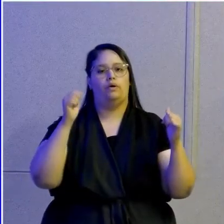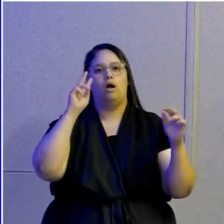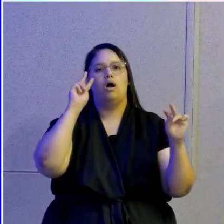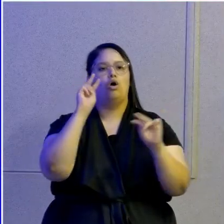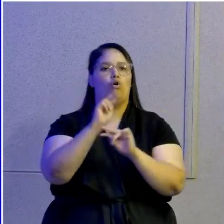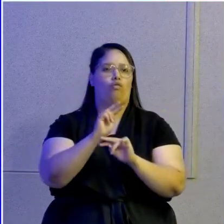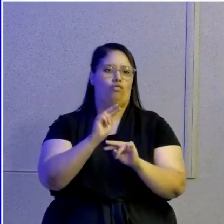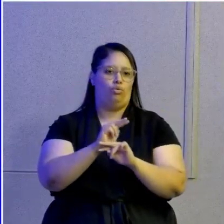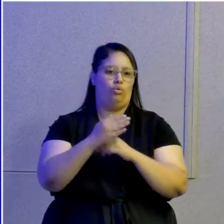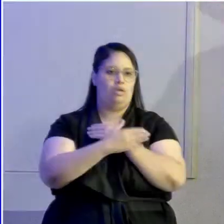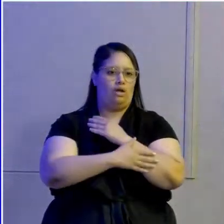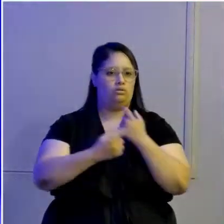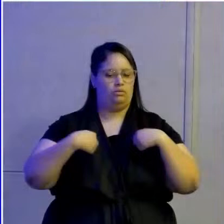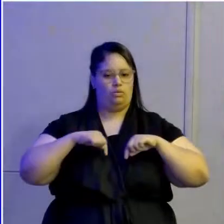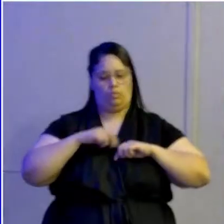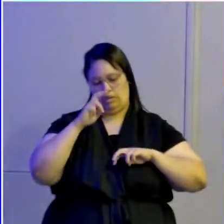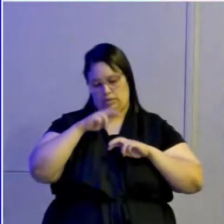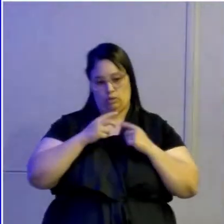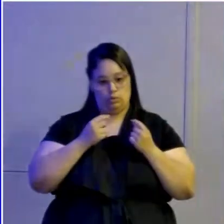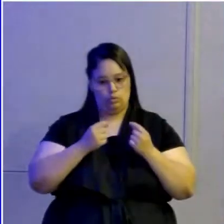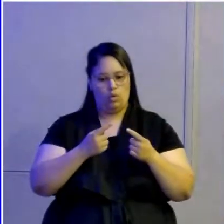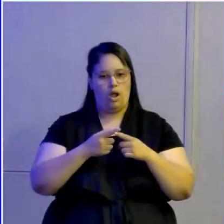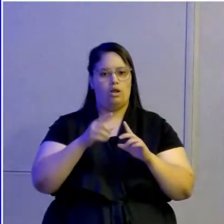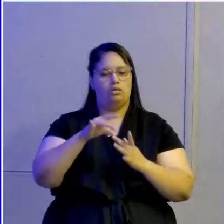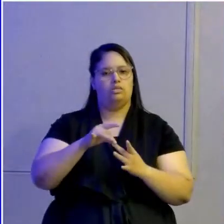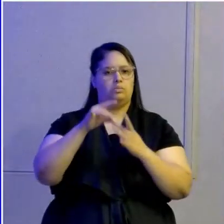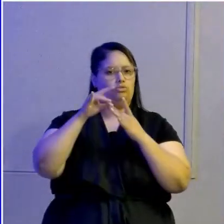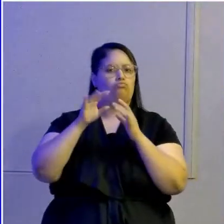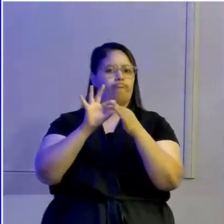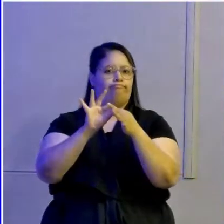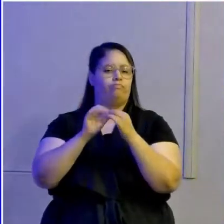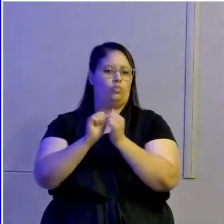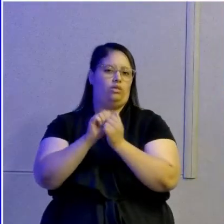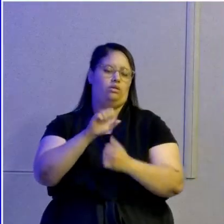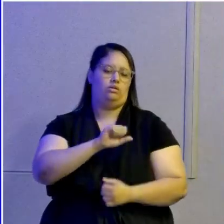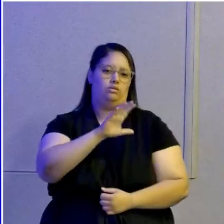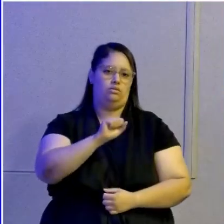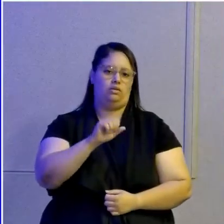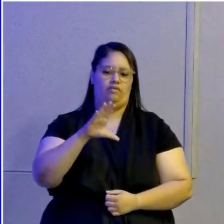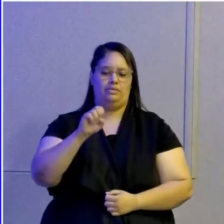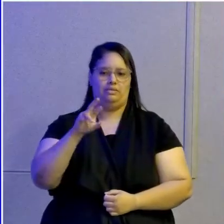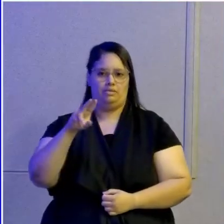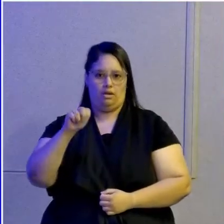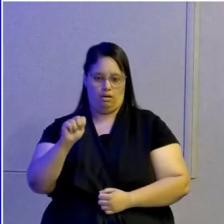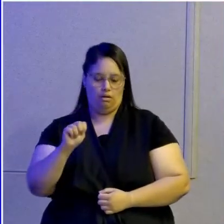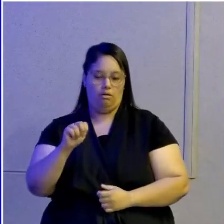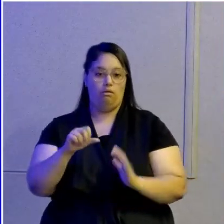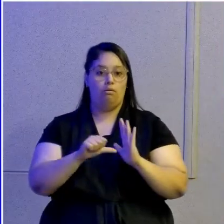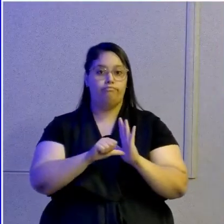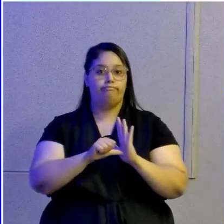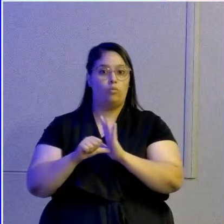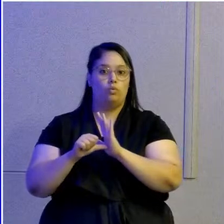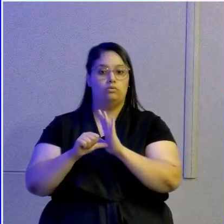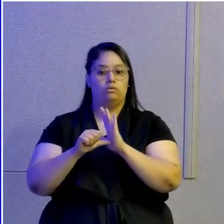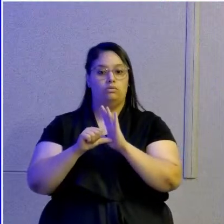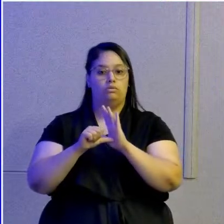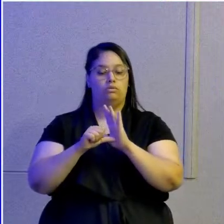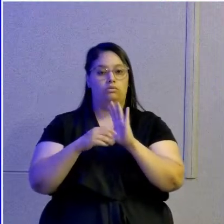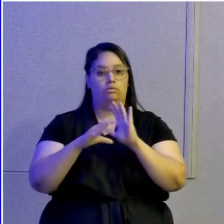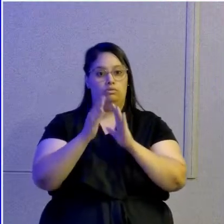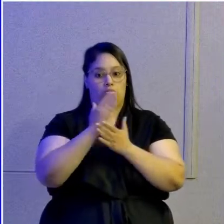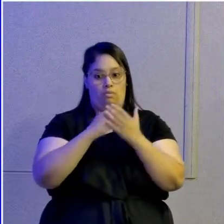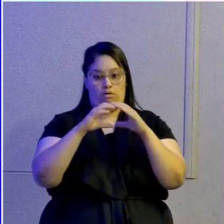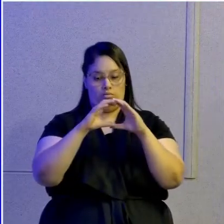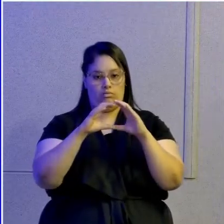special relationship we have with CERN. I think a key component is if we look at the